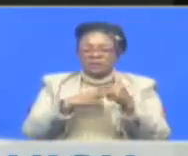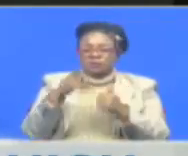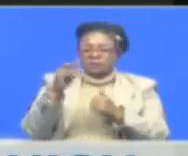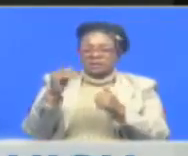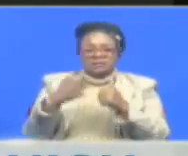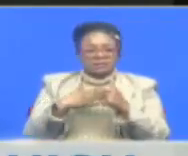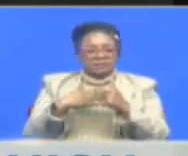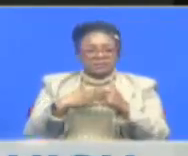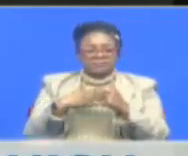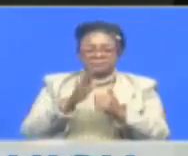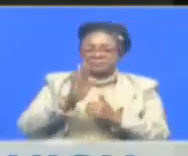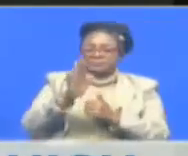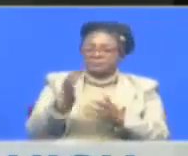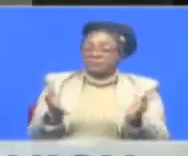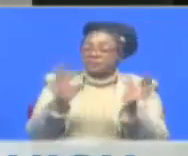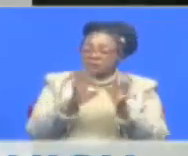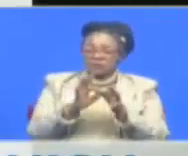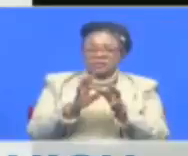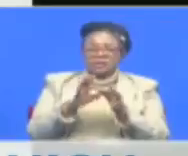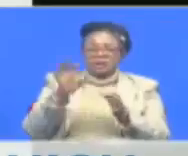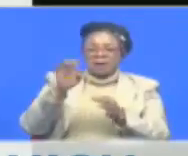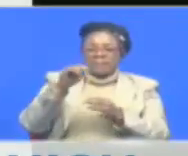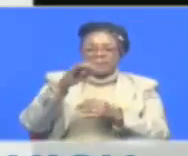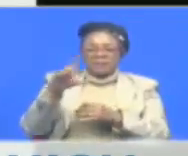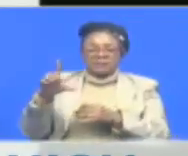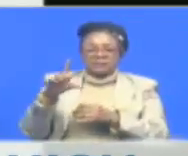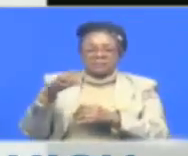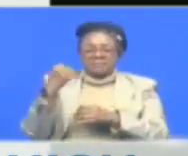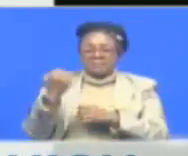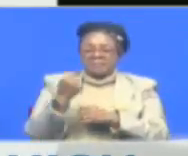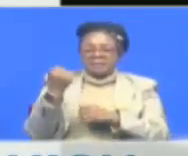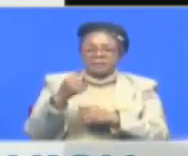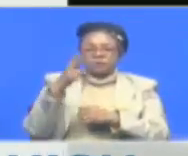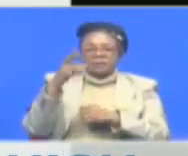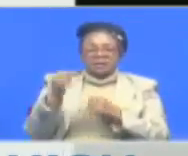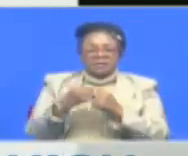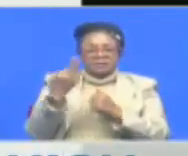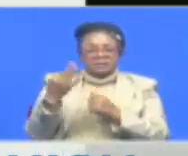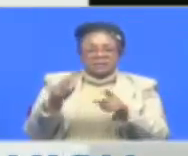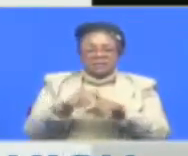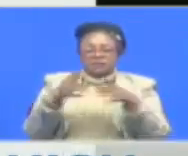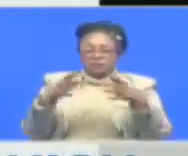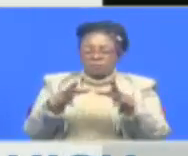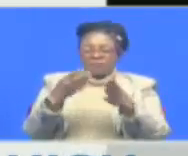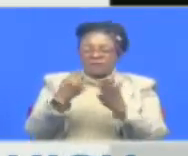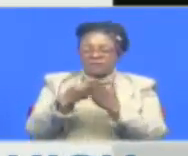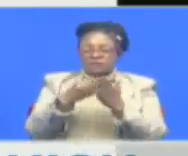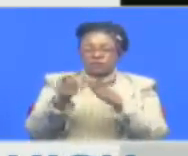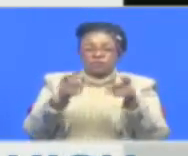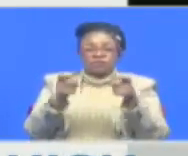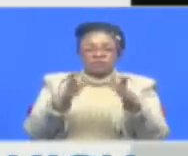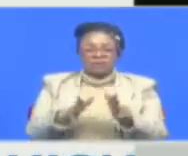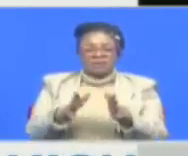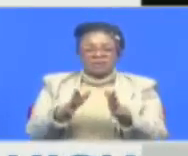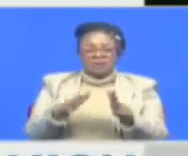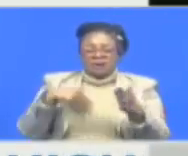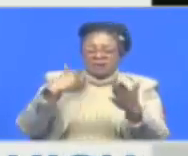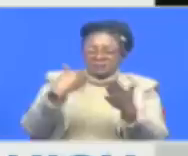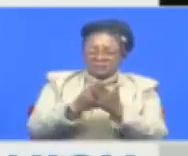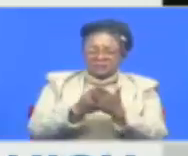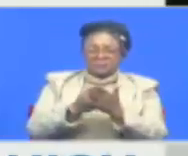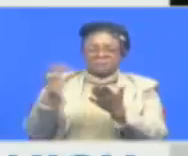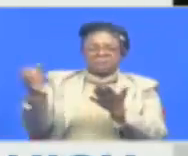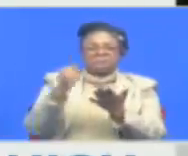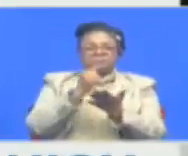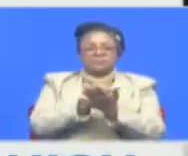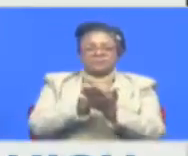2019. He joined EABL in May 2013 as the group financial controller and 2 years later was appointed as